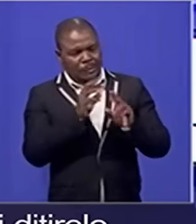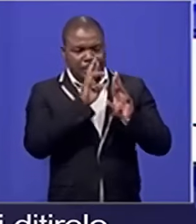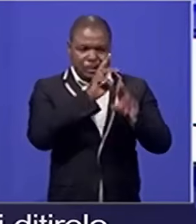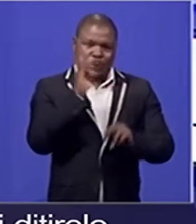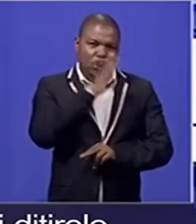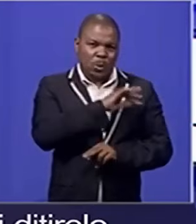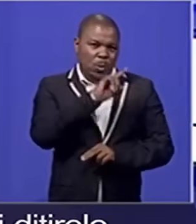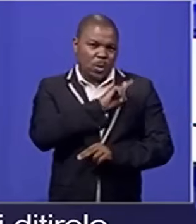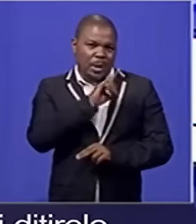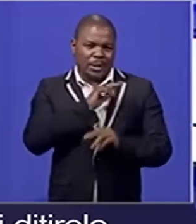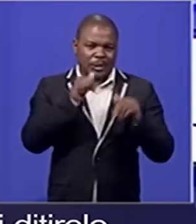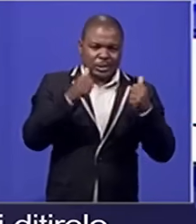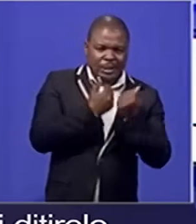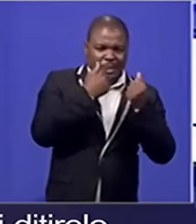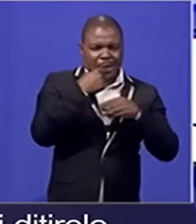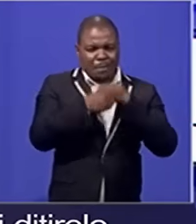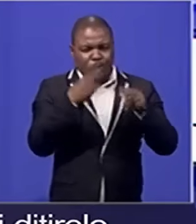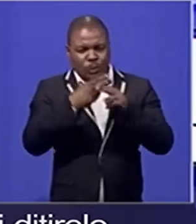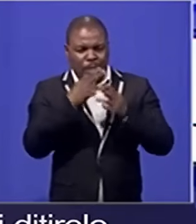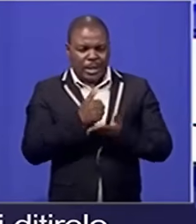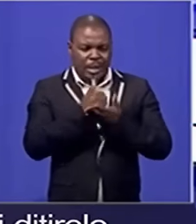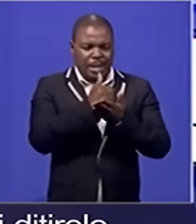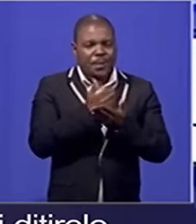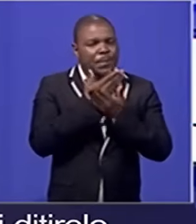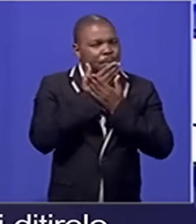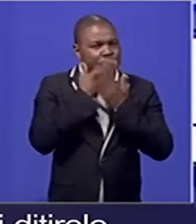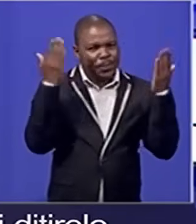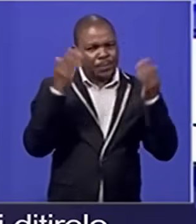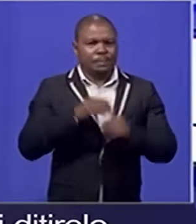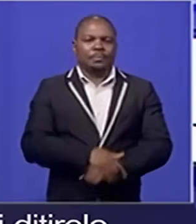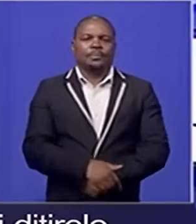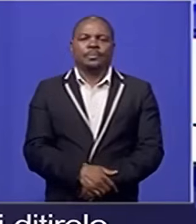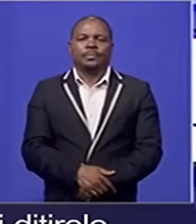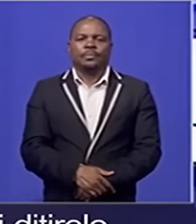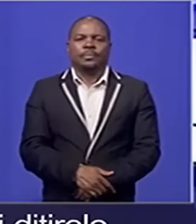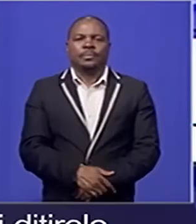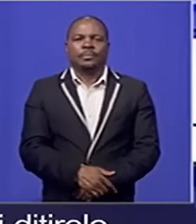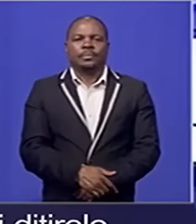ke go šogana le ditlhotlho tša kelelatšhila go dukologa province.